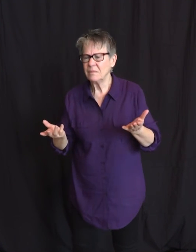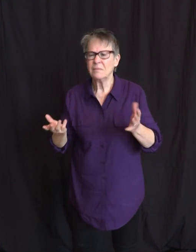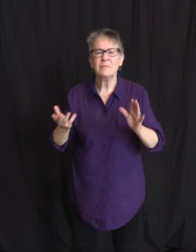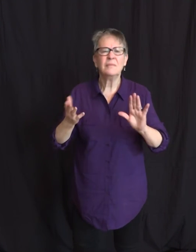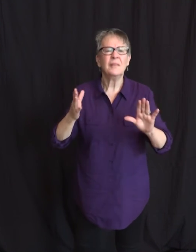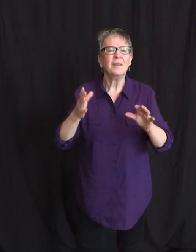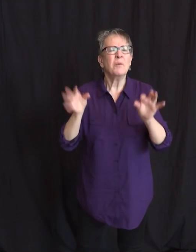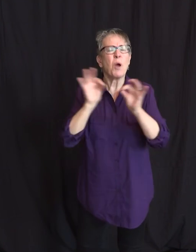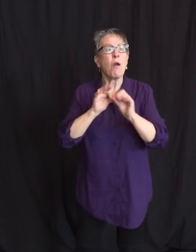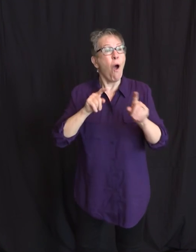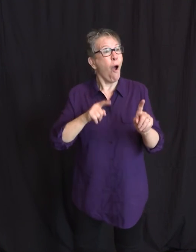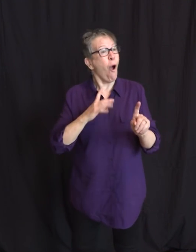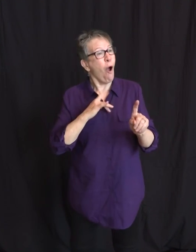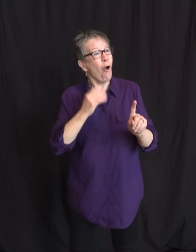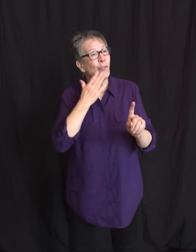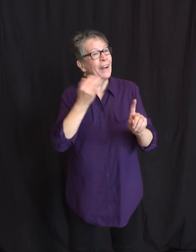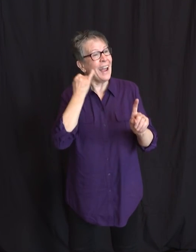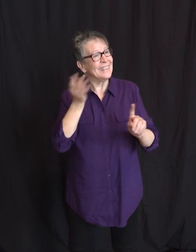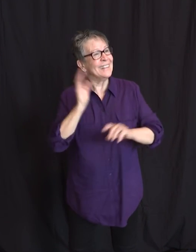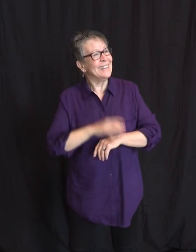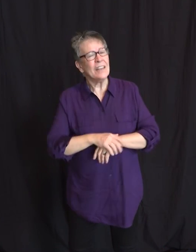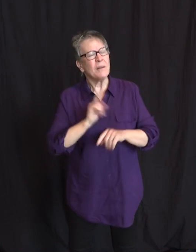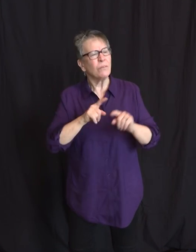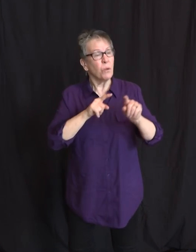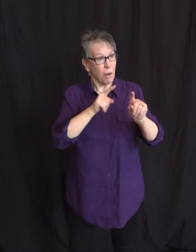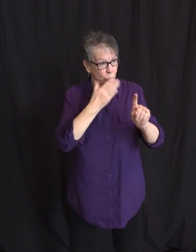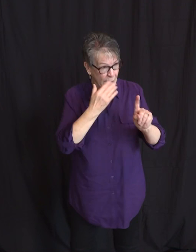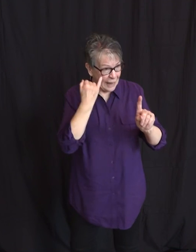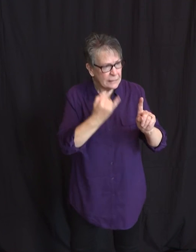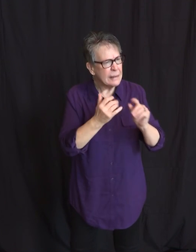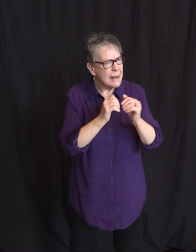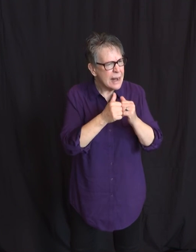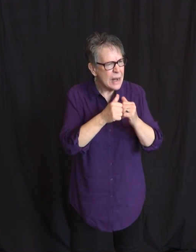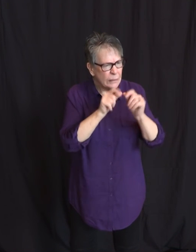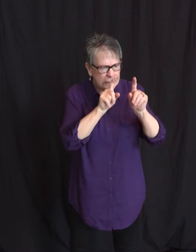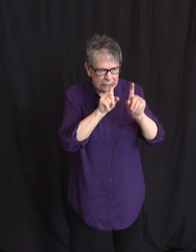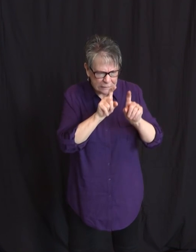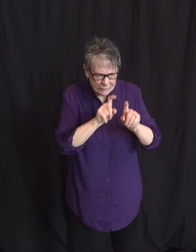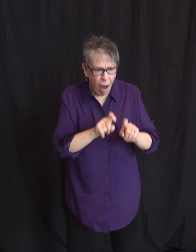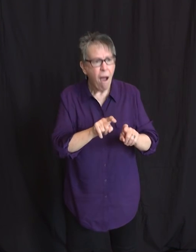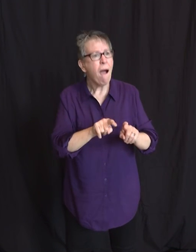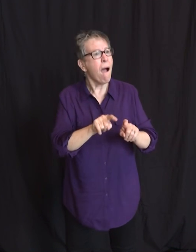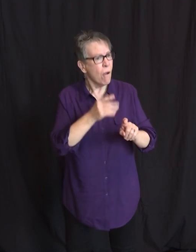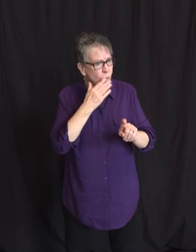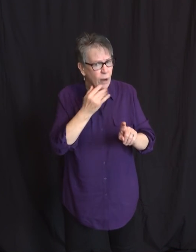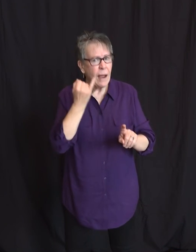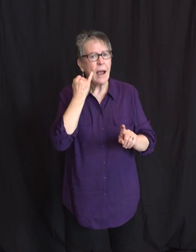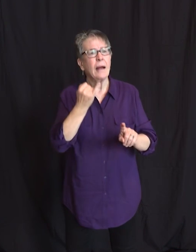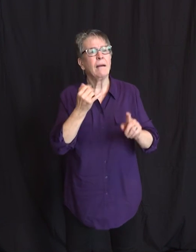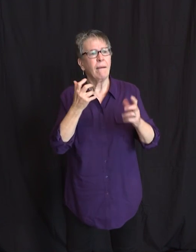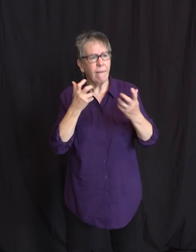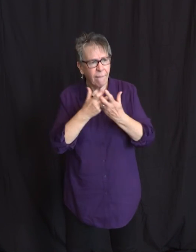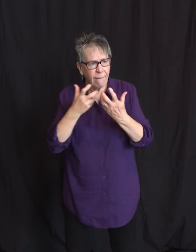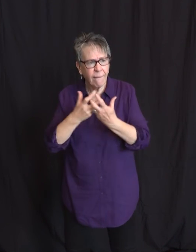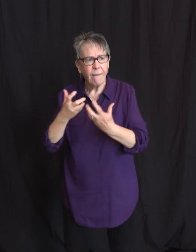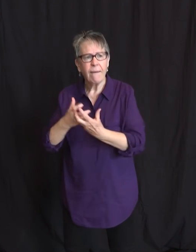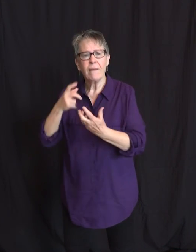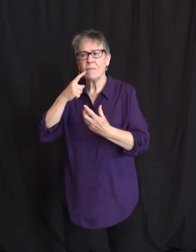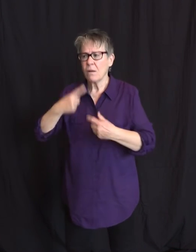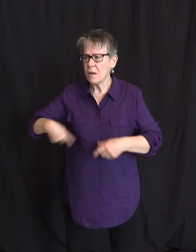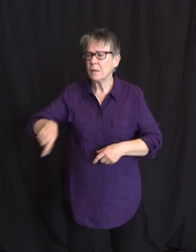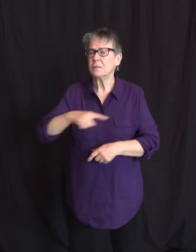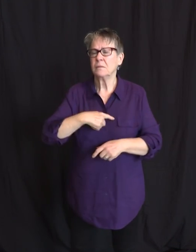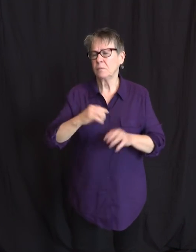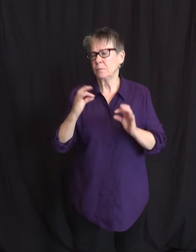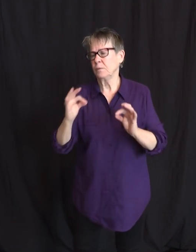us. And so, again, we're the densest state in the nation. Huge reliance on biopharmaceutical